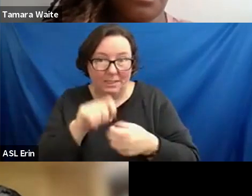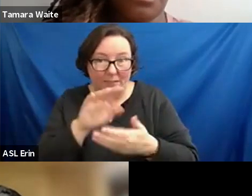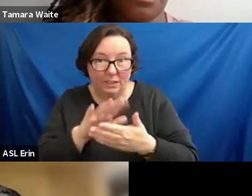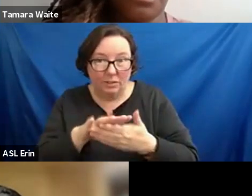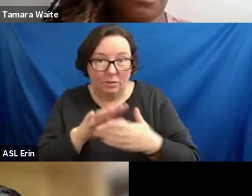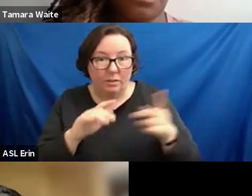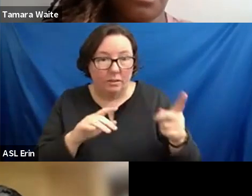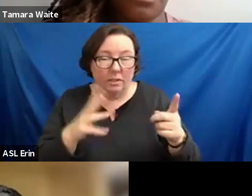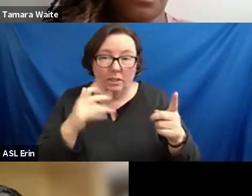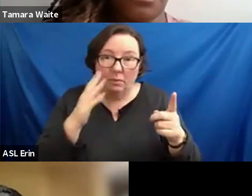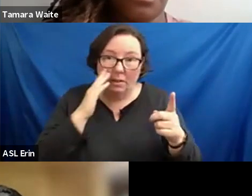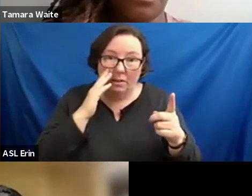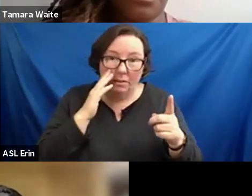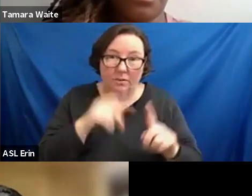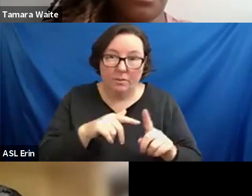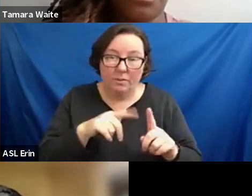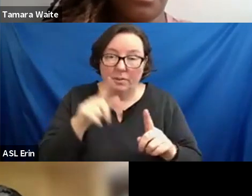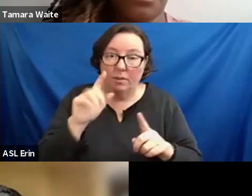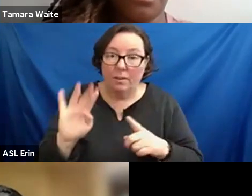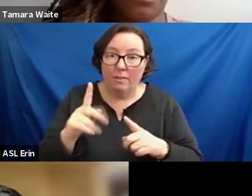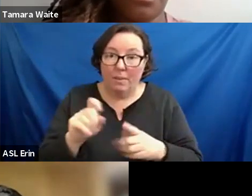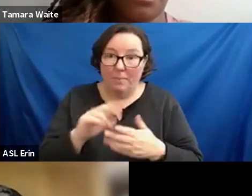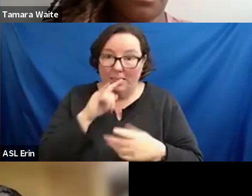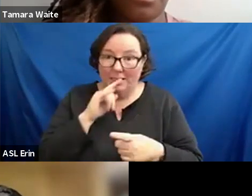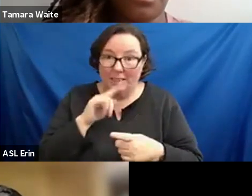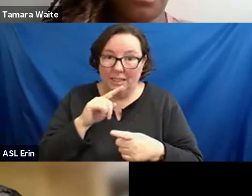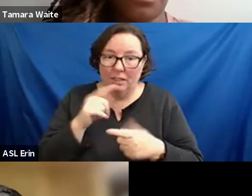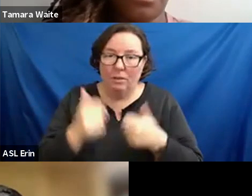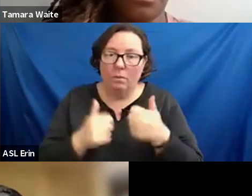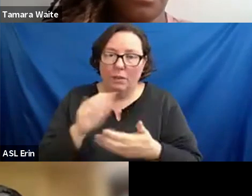So you want to think about in terms of who was invited, what schools they're coming from?